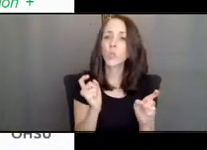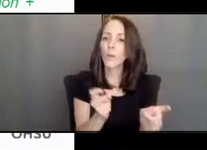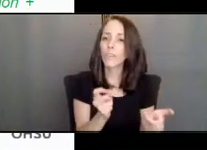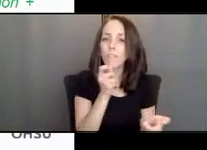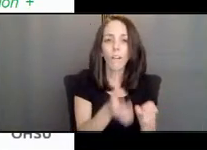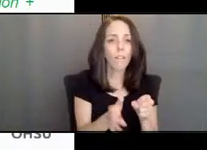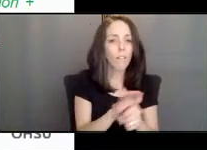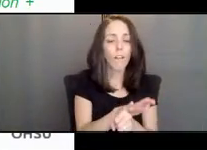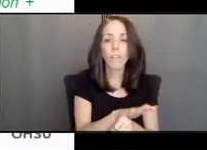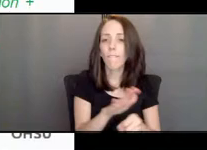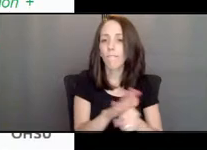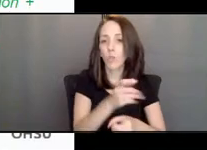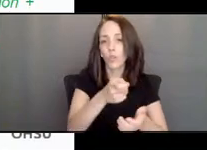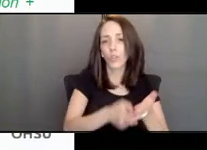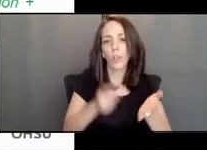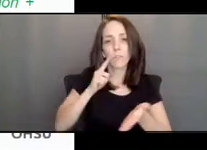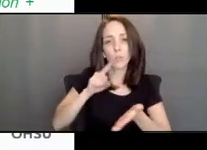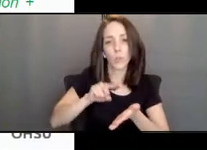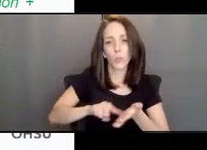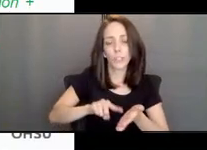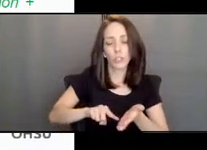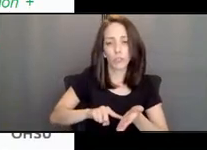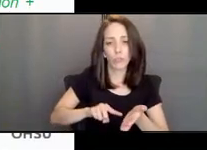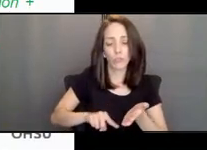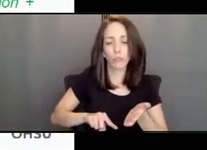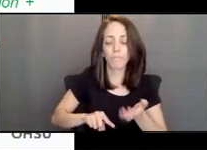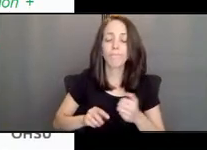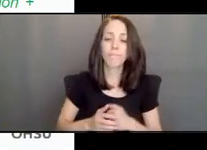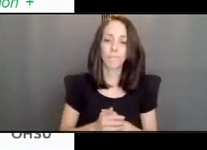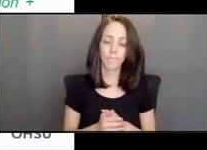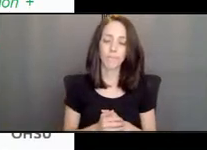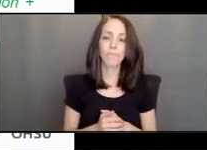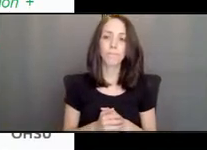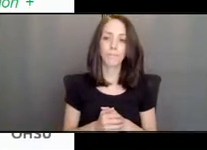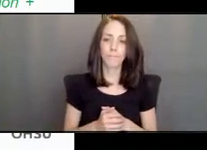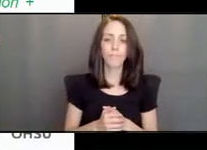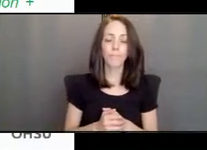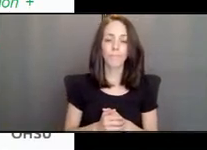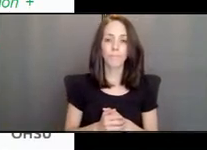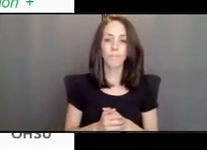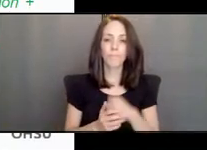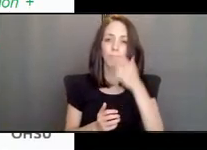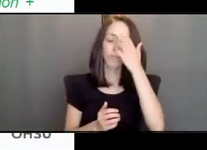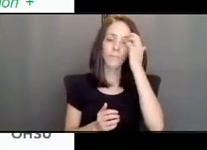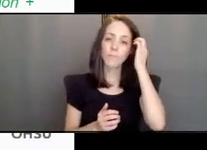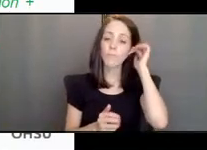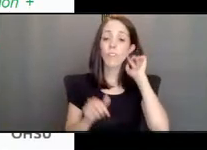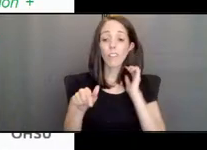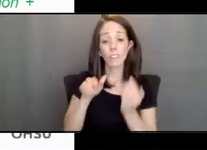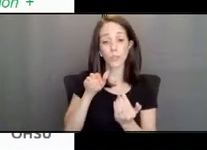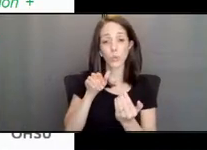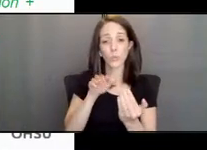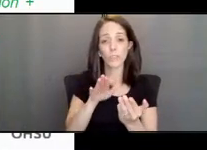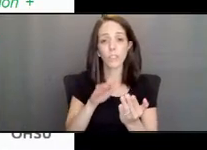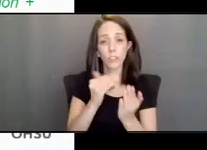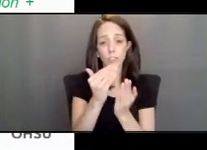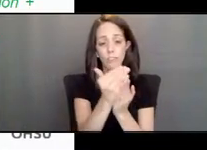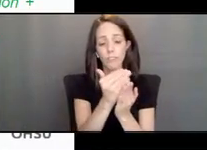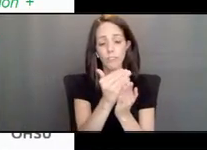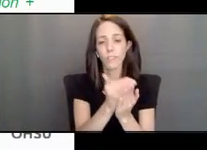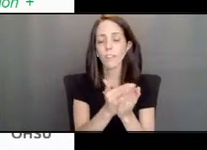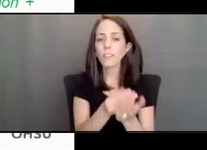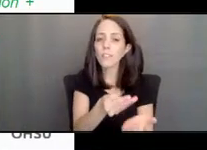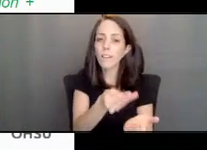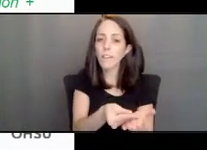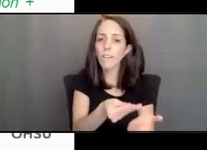plus state appropriations do not cover the full cost of education. The strategic list funds specific initiatives in recruitment